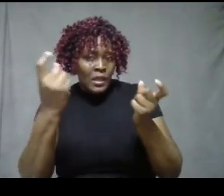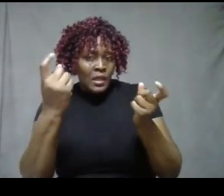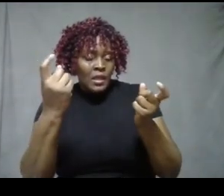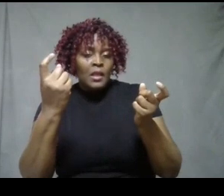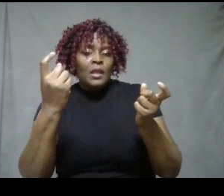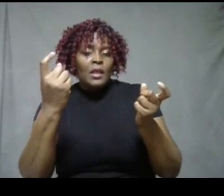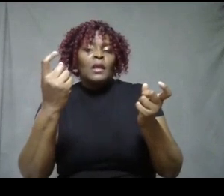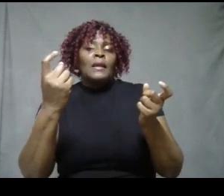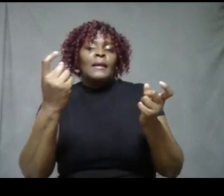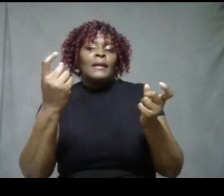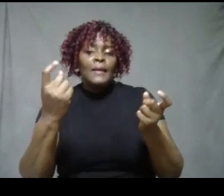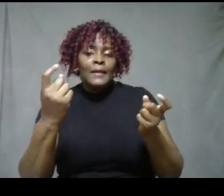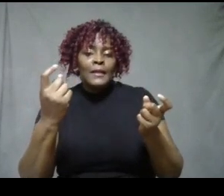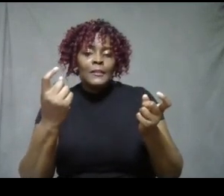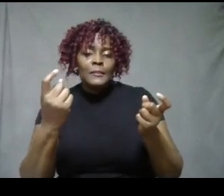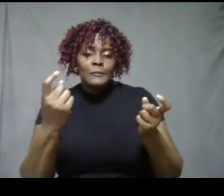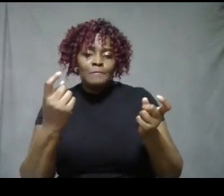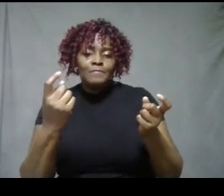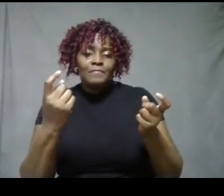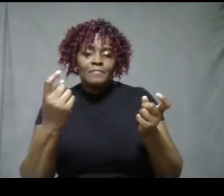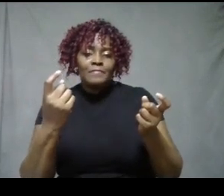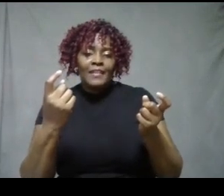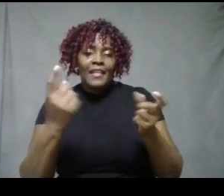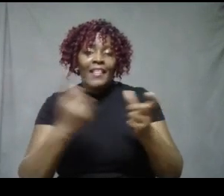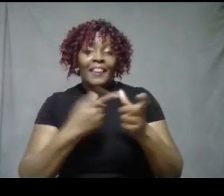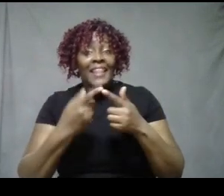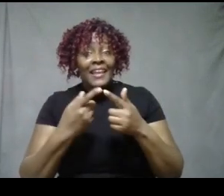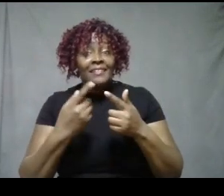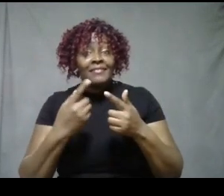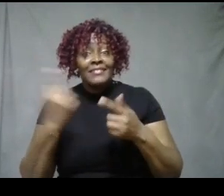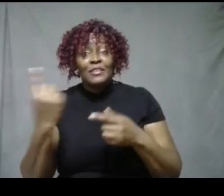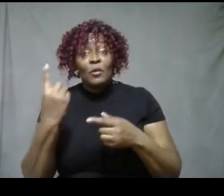then somebody may start your project